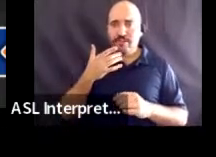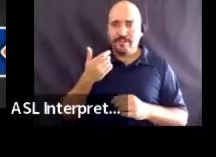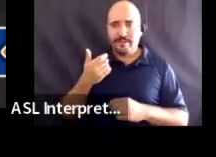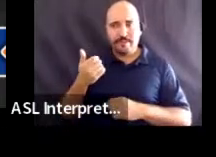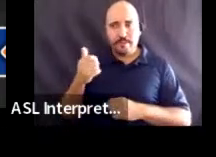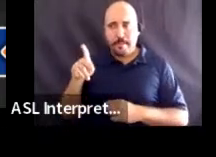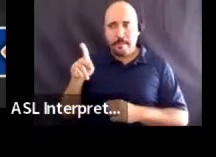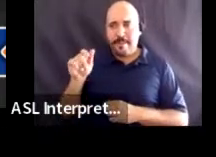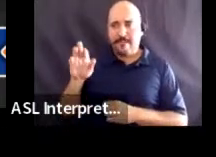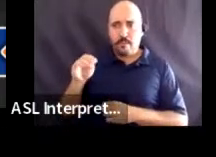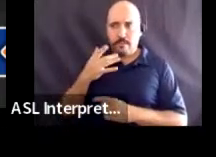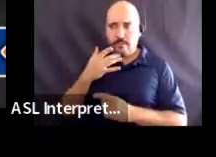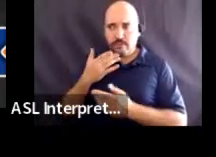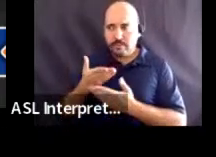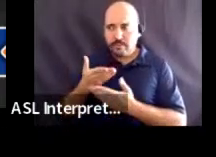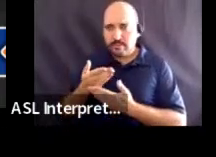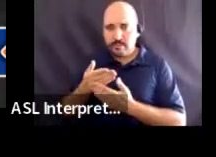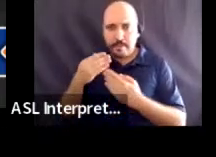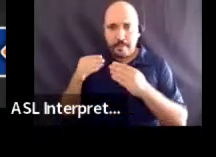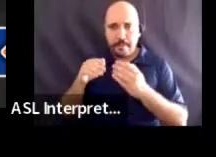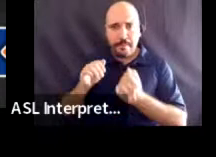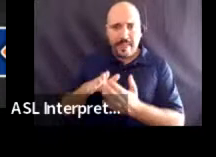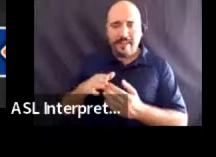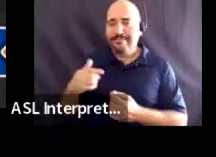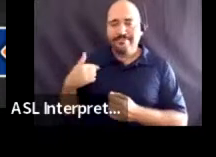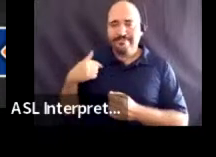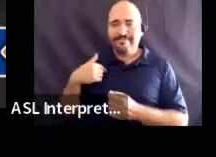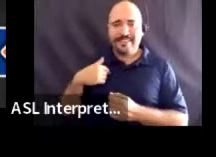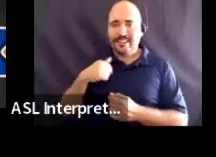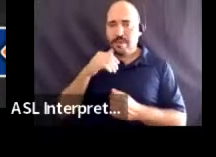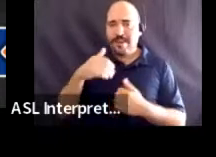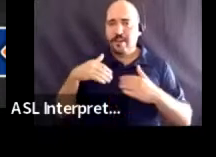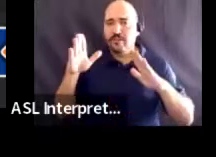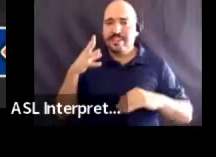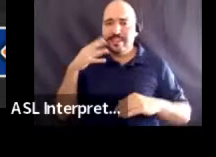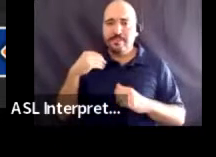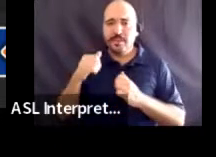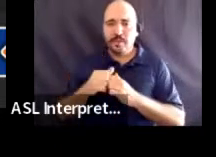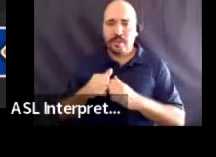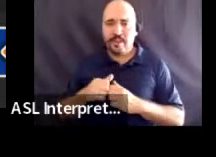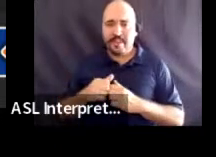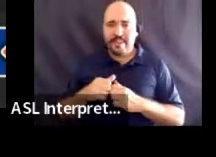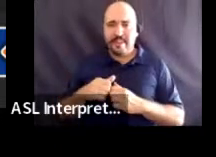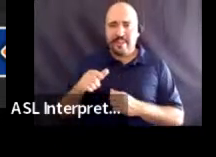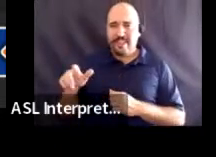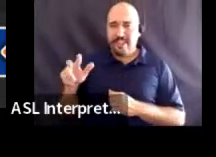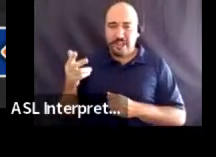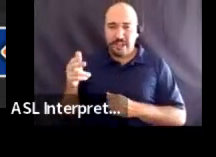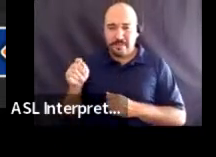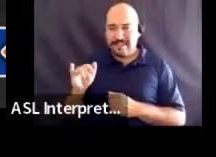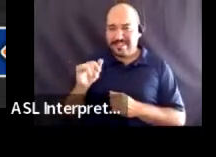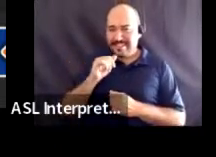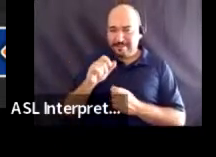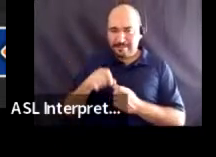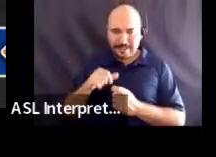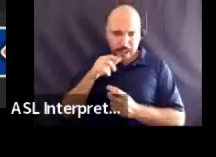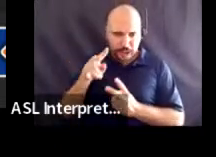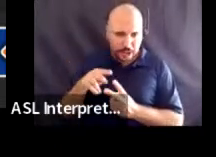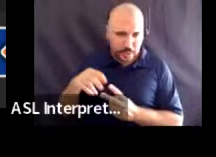have great experience with that, and particularly not those two,